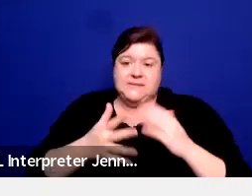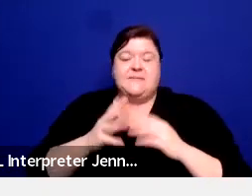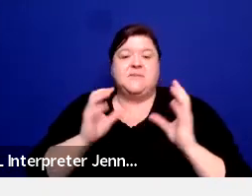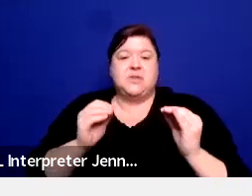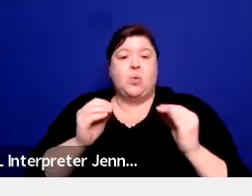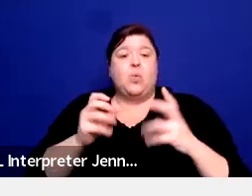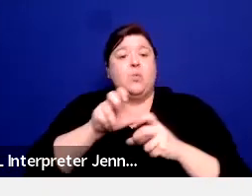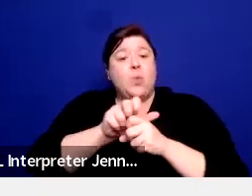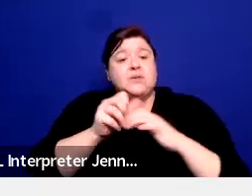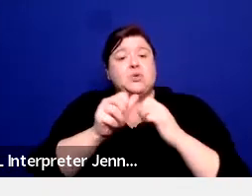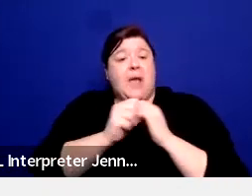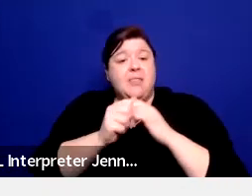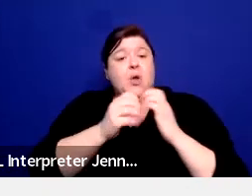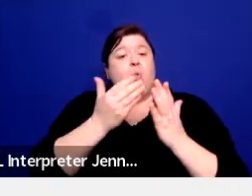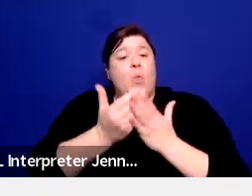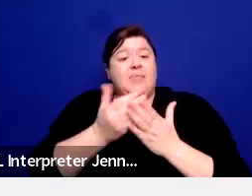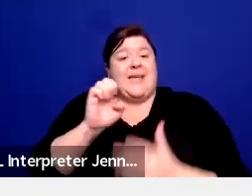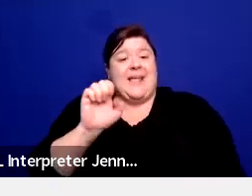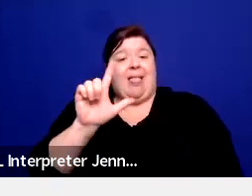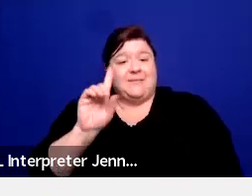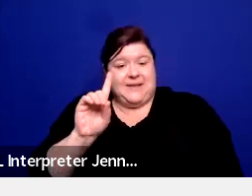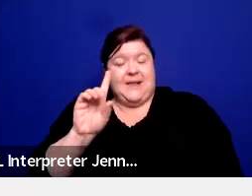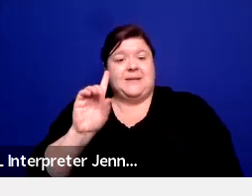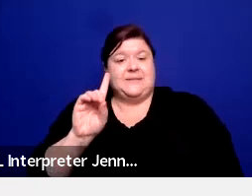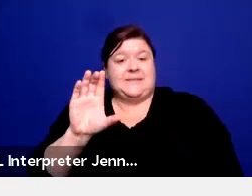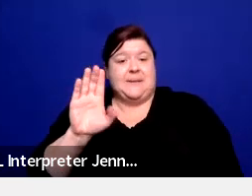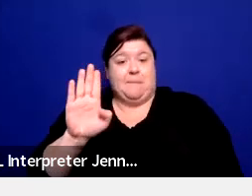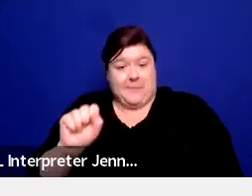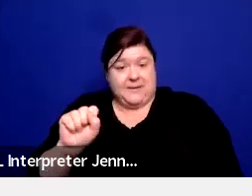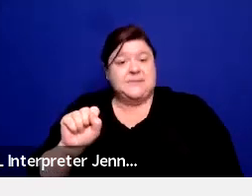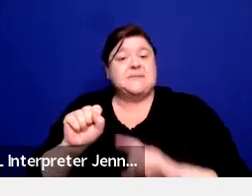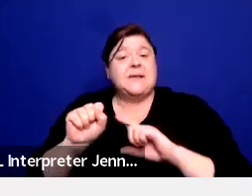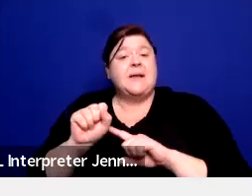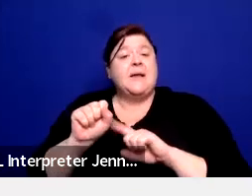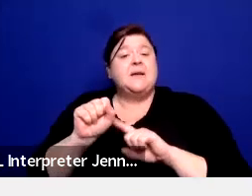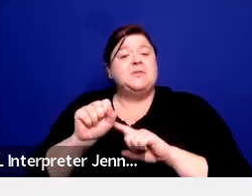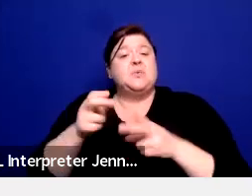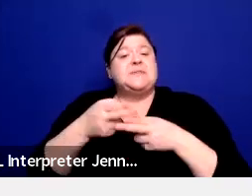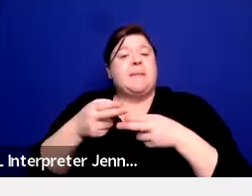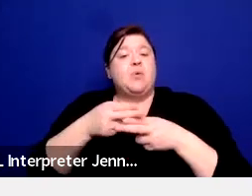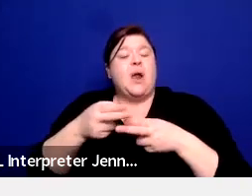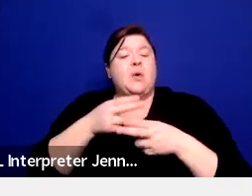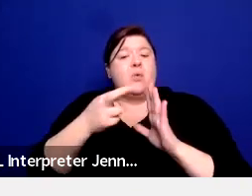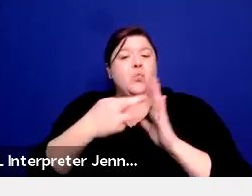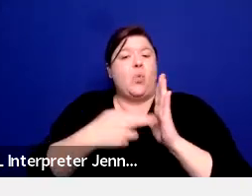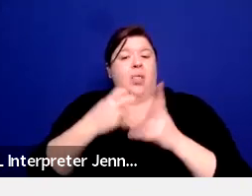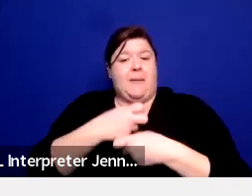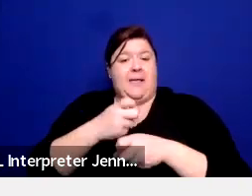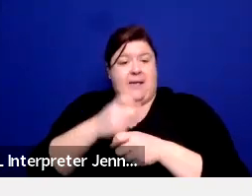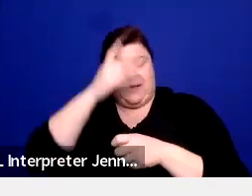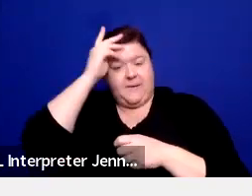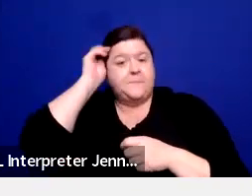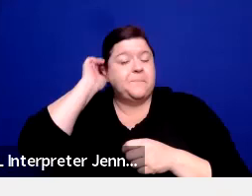Business Services to do some joint temporary rulemaking on January 26th. So both of us